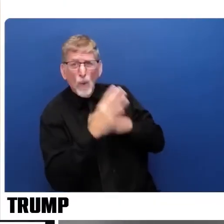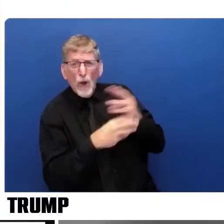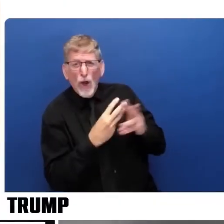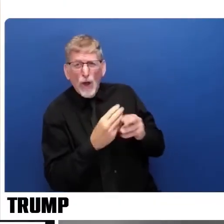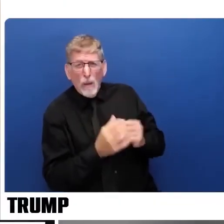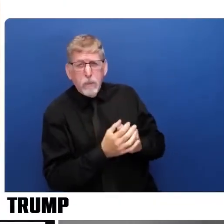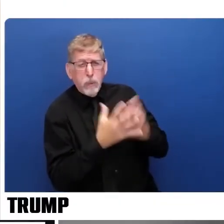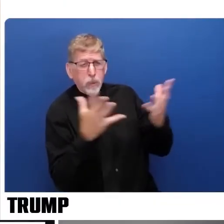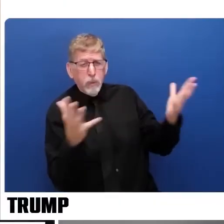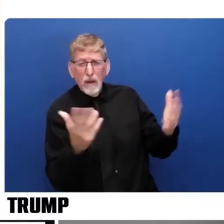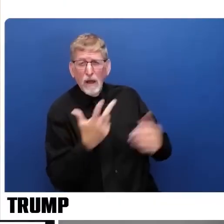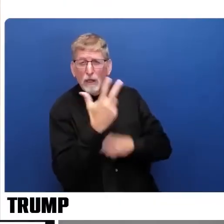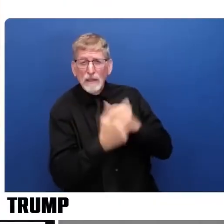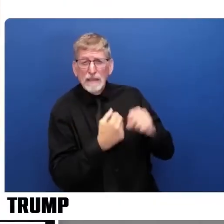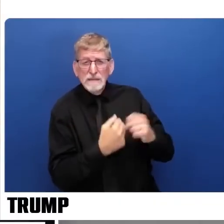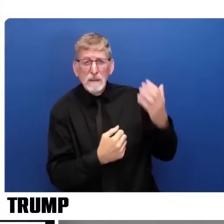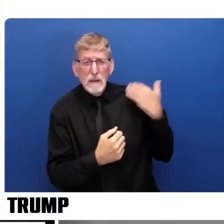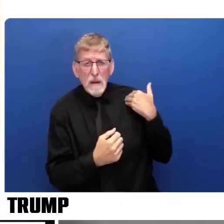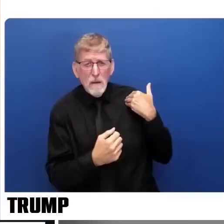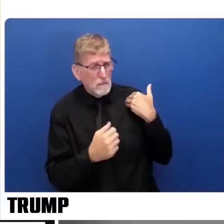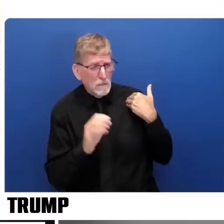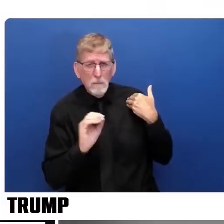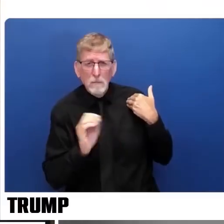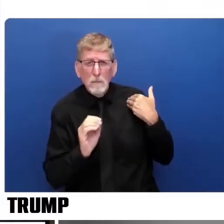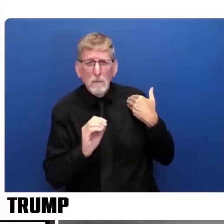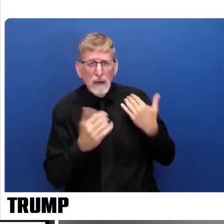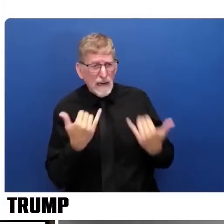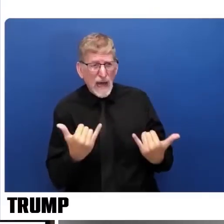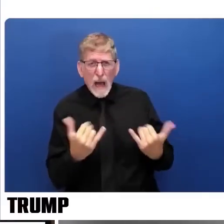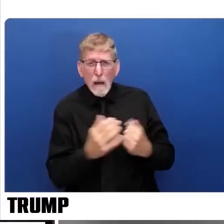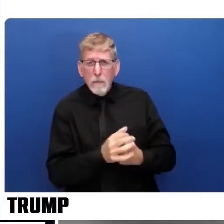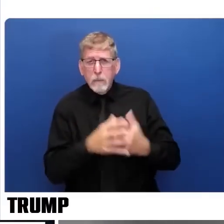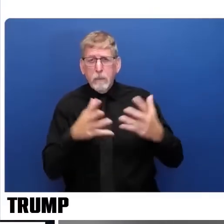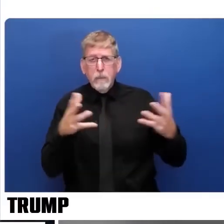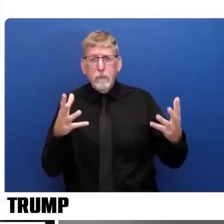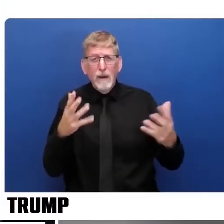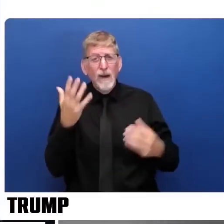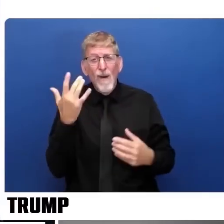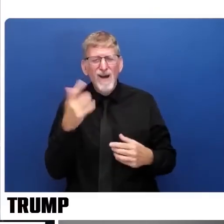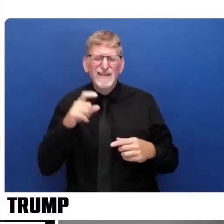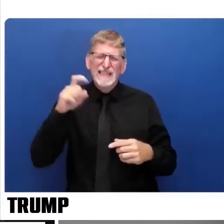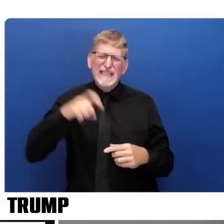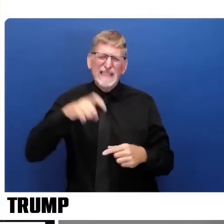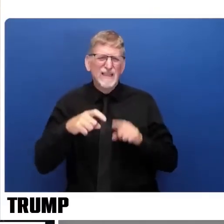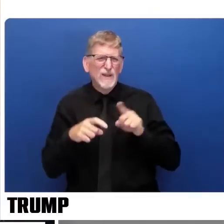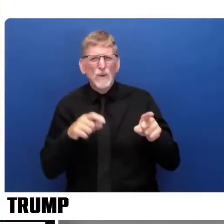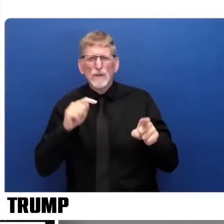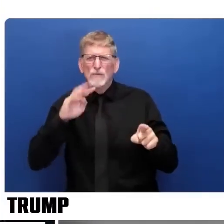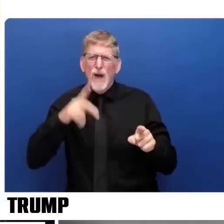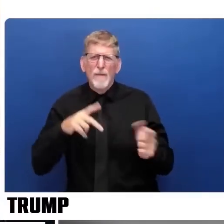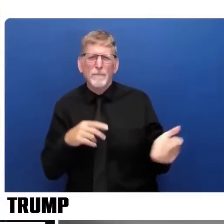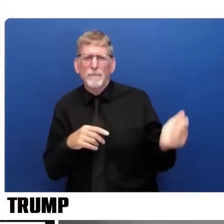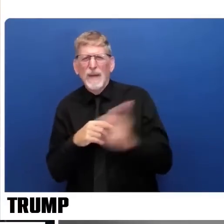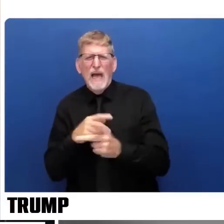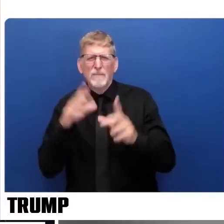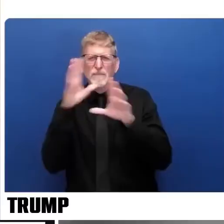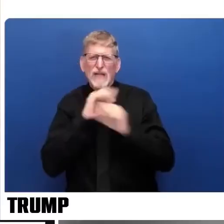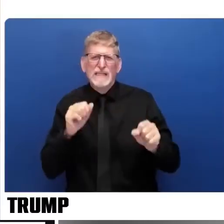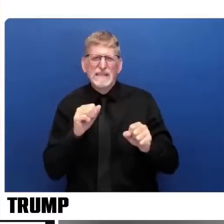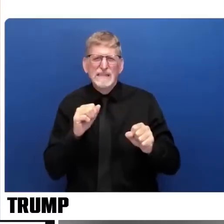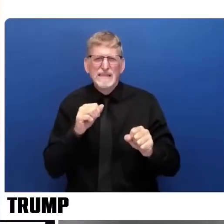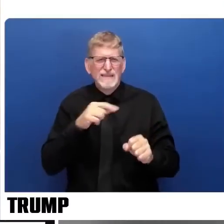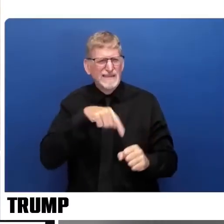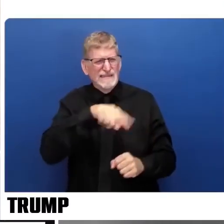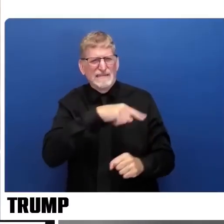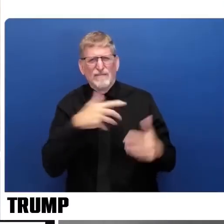He said, because you need Trump back as president. They were afraid of him. China was afraid, and I don't like to use the word